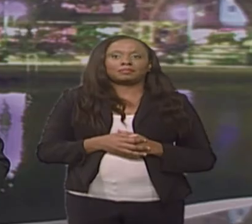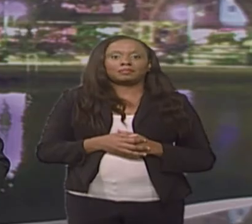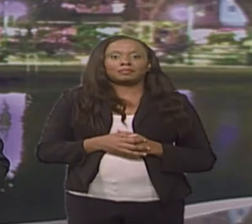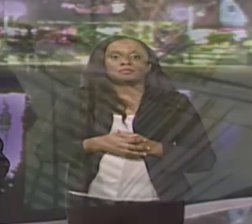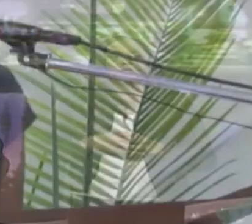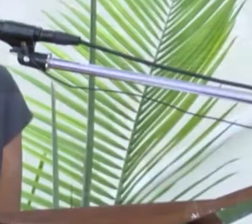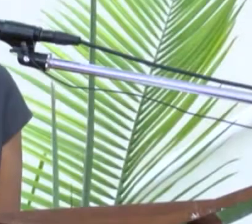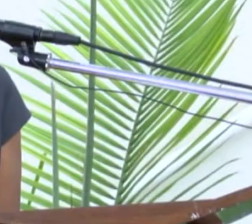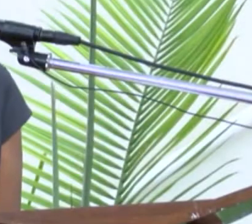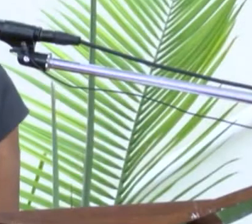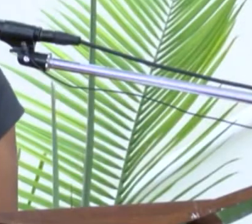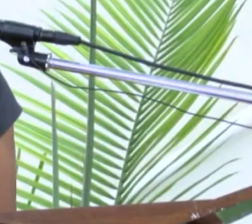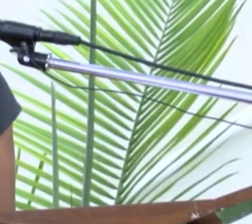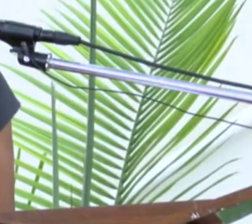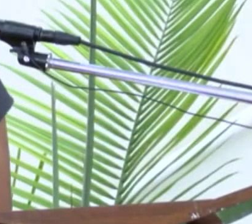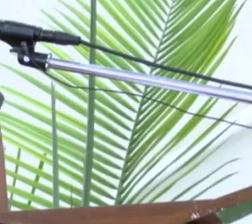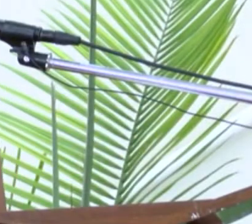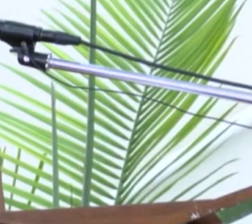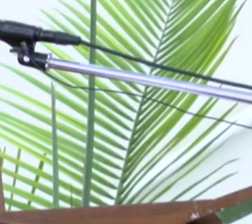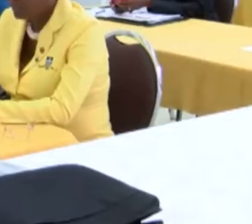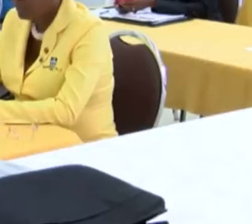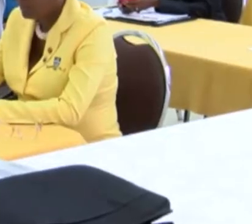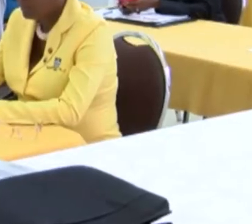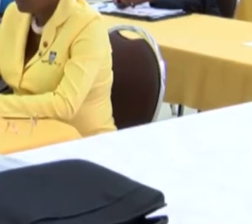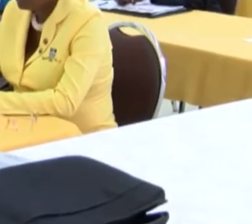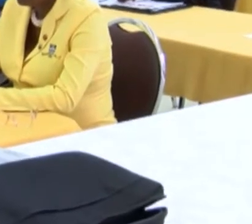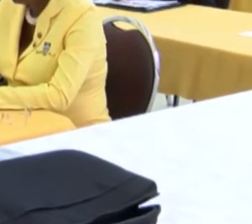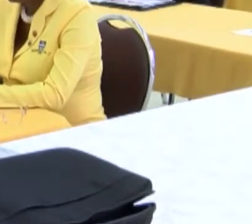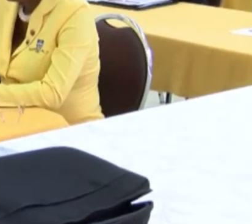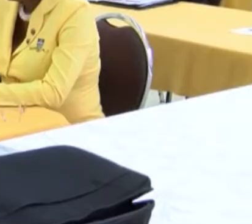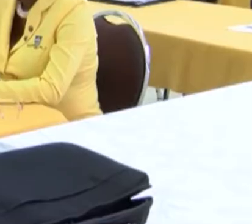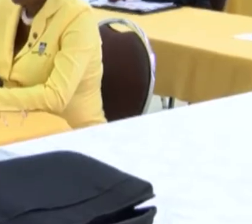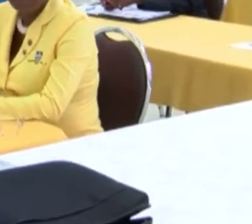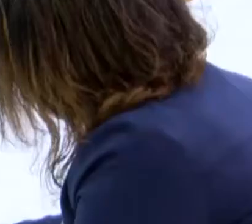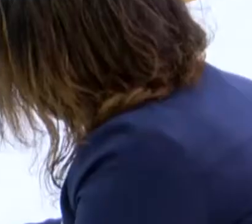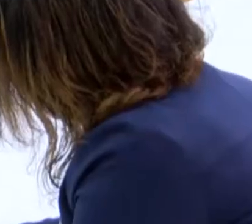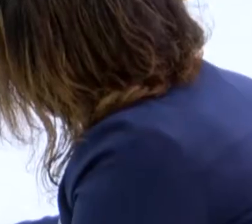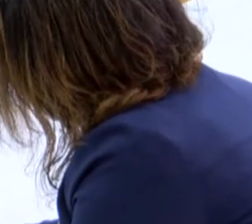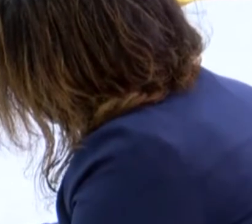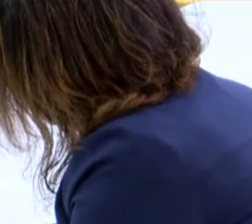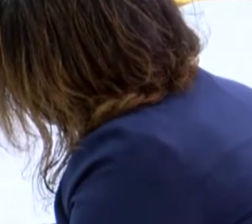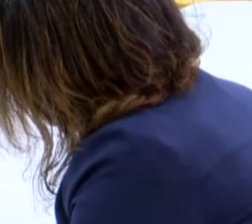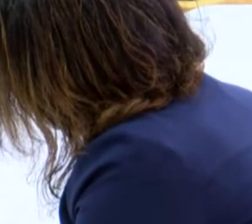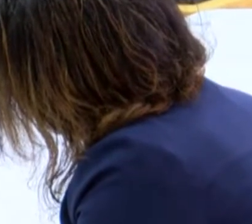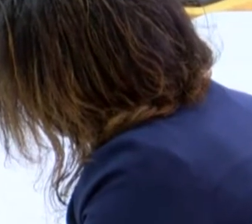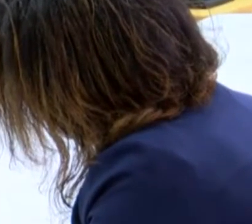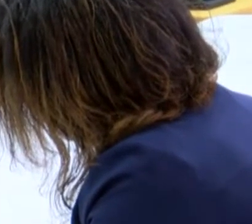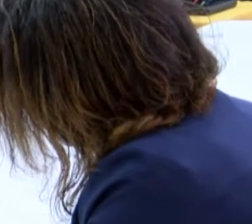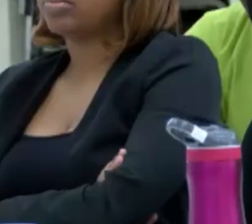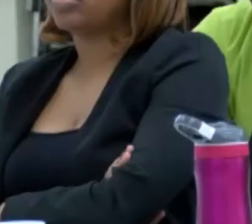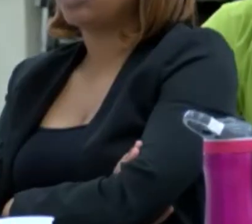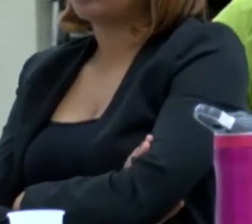day two of this year's Week of Excellence, Labour Minister Senator Dr. Esther Bayer-Sakou expressed concern that too often